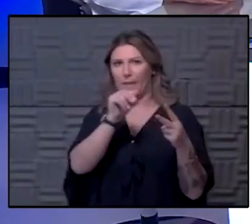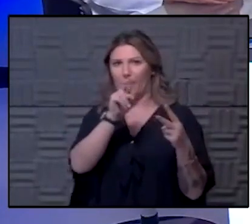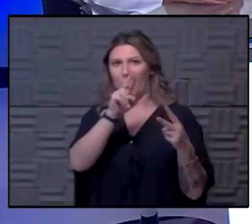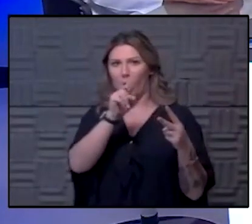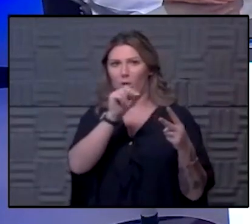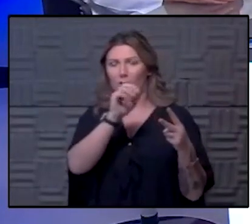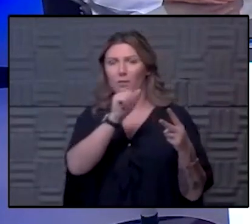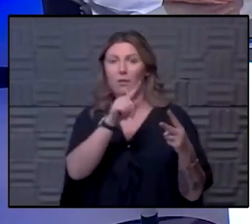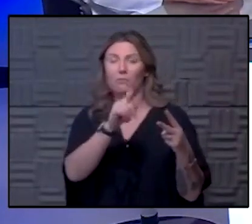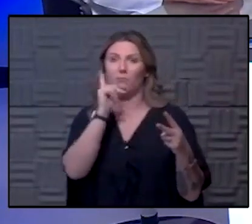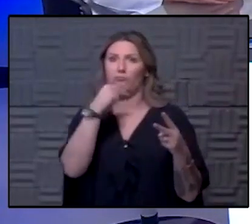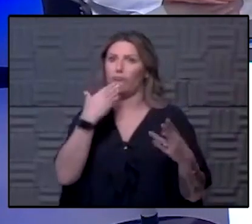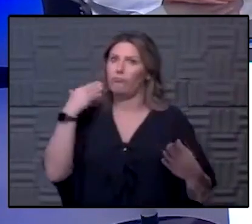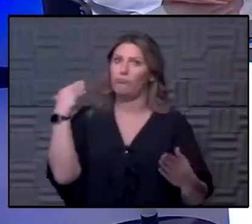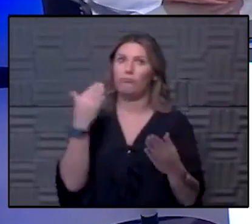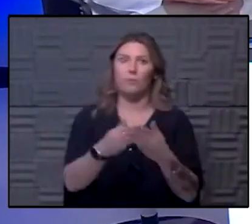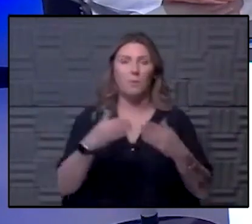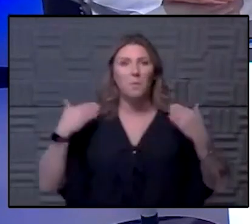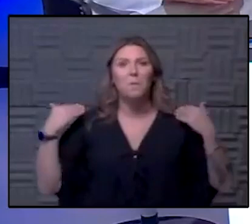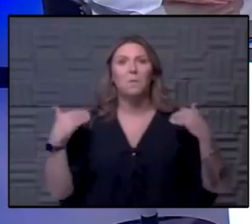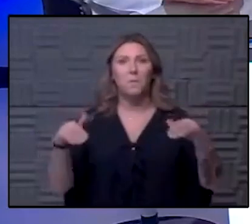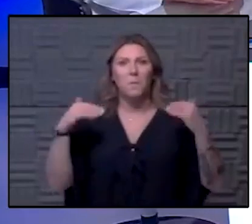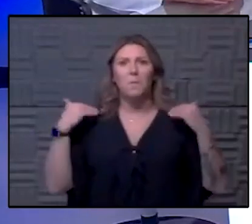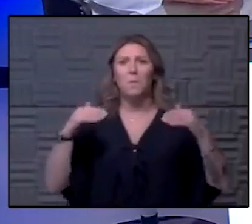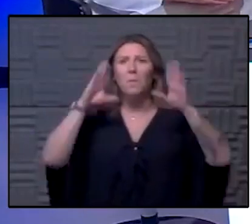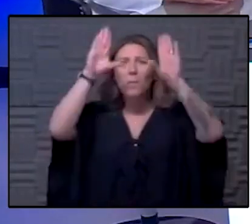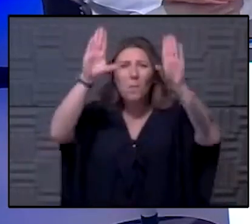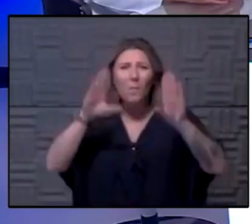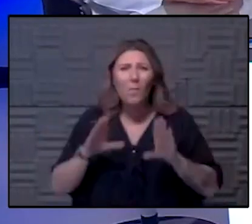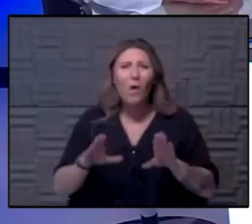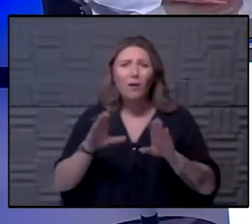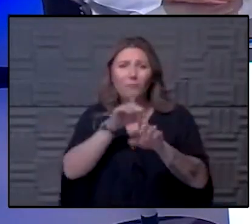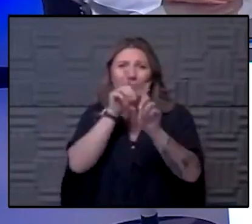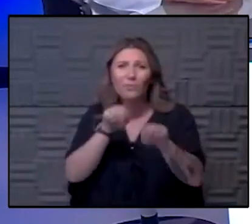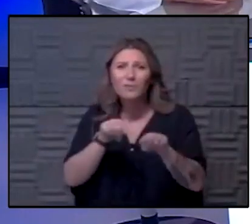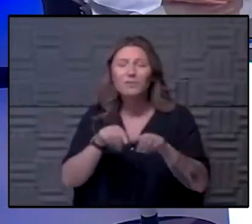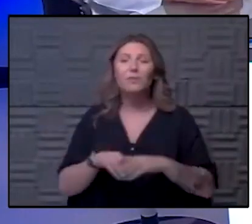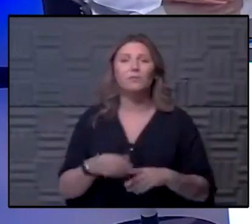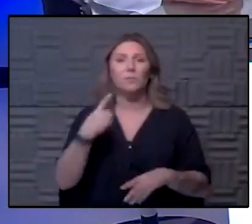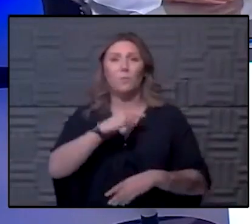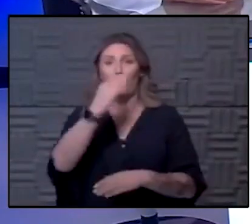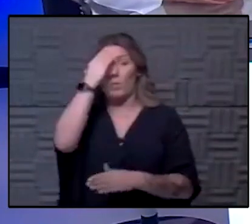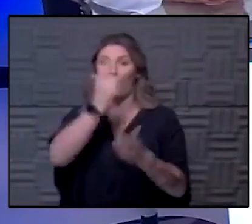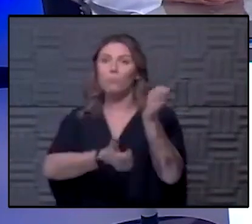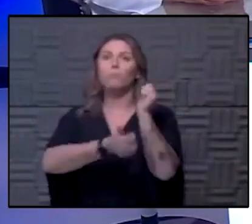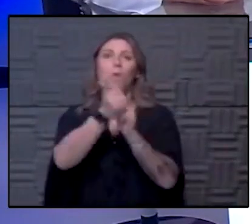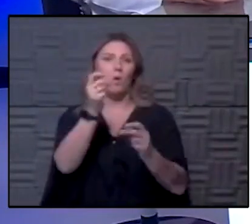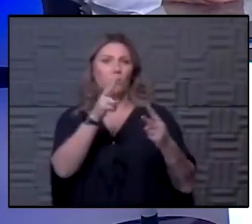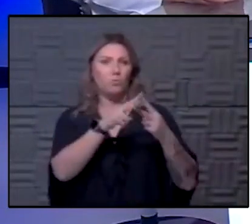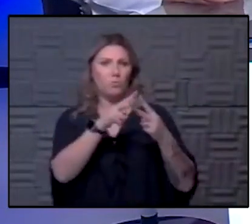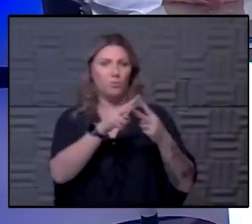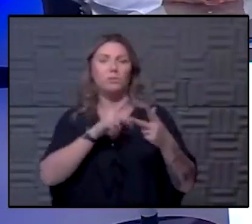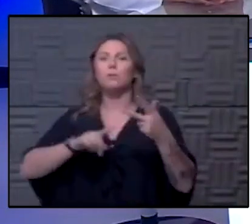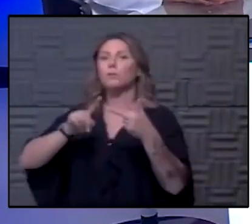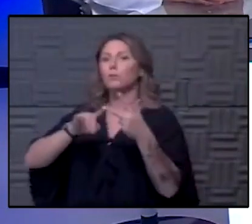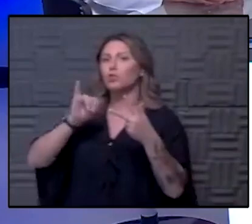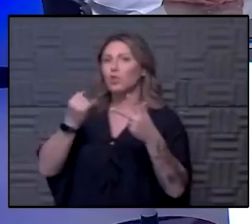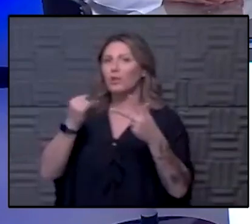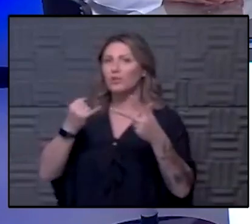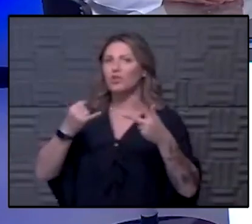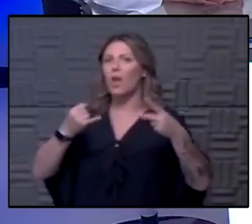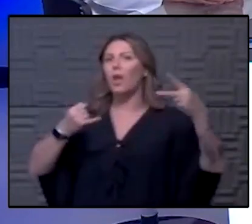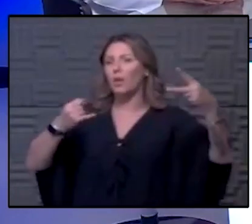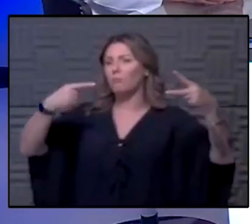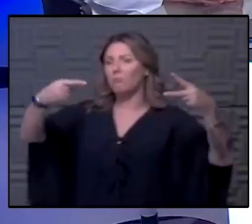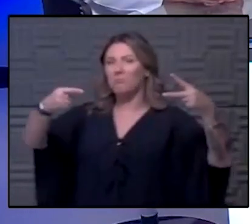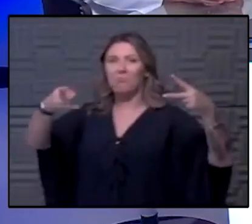look really good? I mean, those have outstanding results. Yeah. That's the ones we know the most about. It looks like J&J is going to be really good as well.